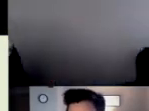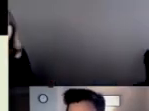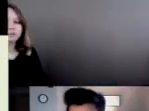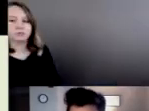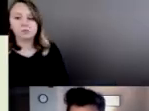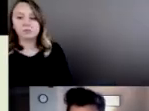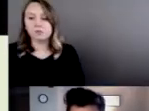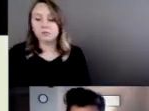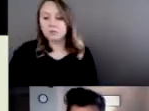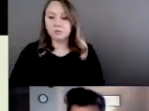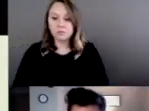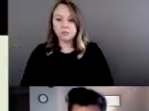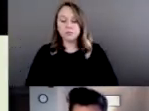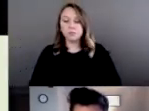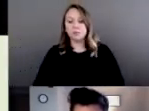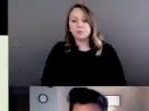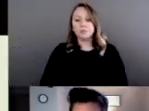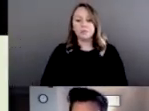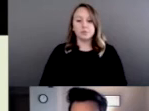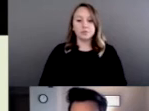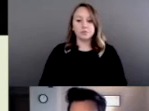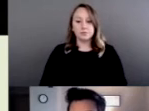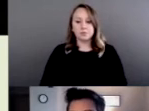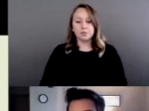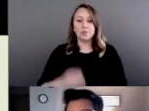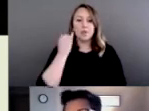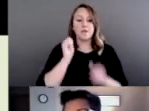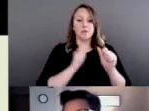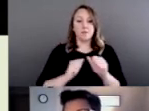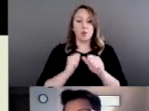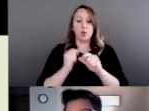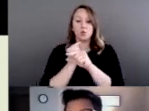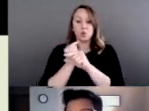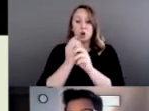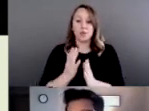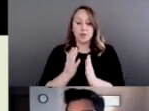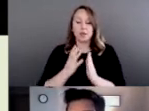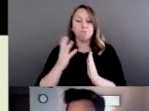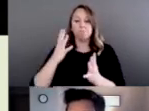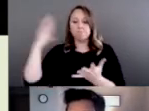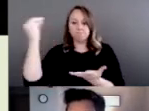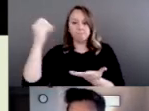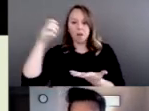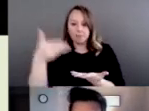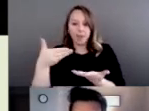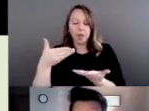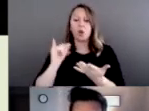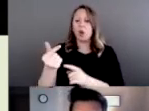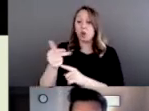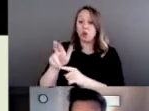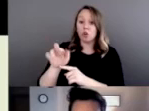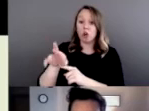of a capable guardian. In this case, what a guardian is, it could be a friend, it could be a